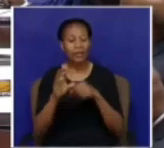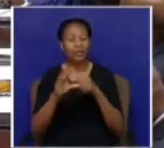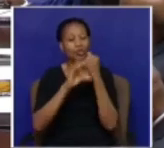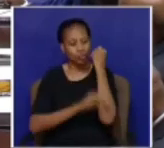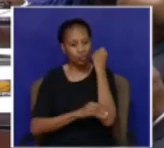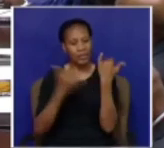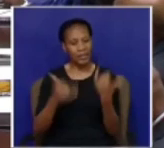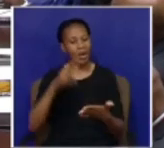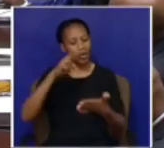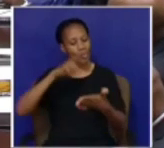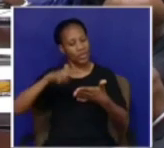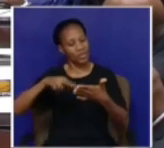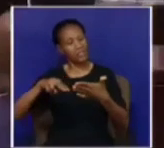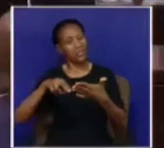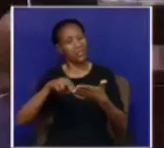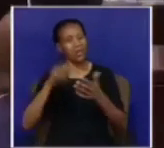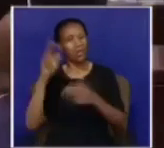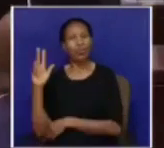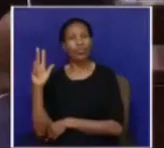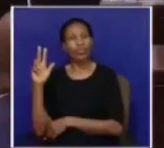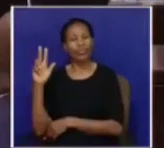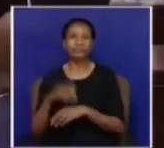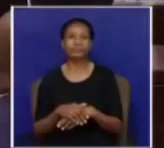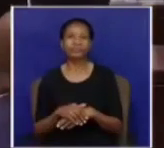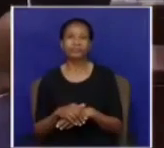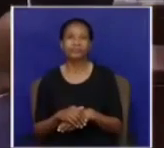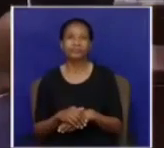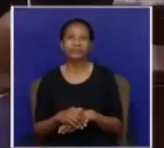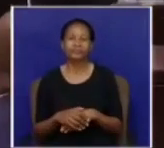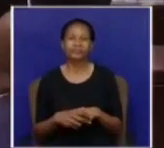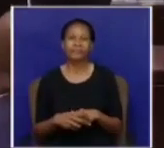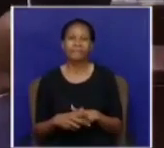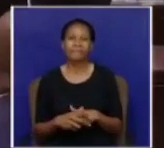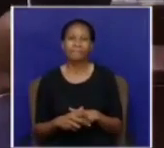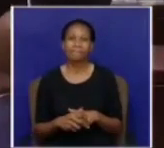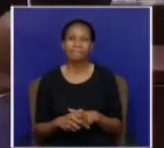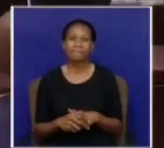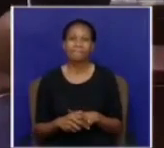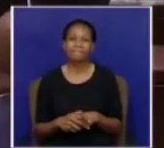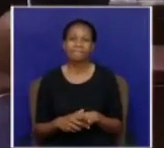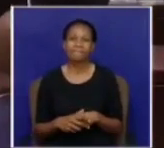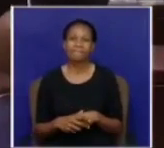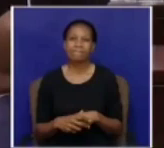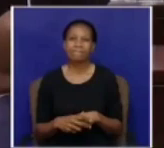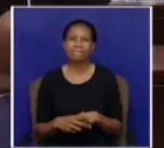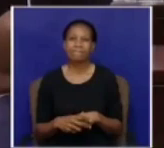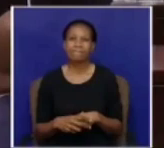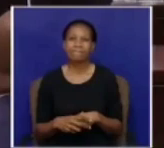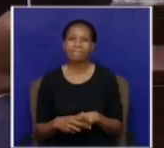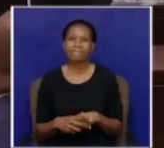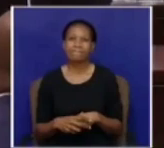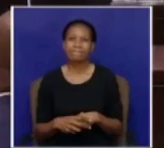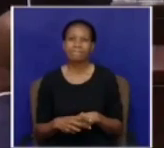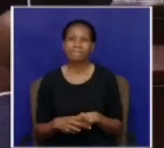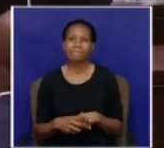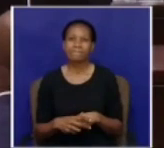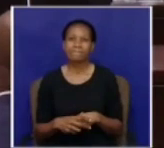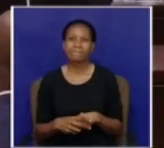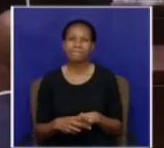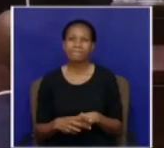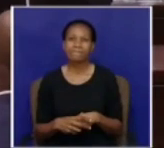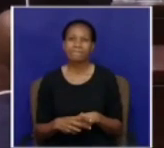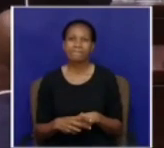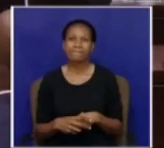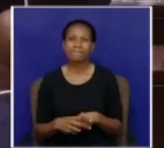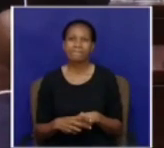vote? I, Kevin Chagos, solemnly affirm that I will be faithful to the Republic of South Africa and obey, respect,